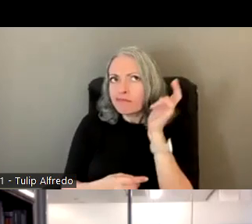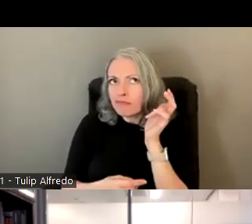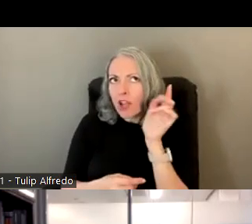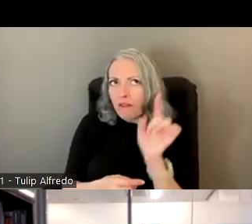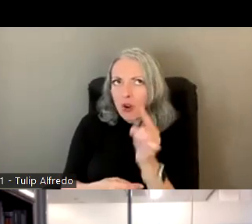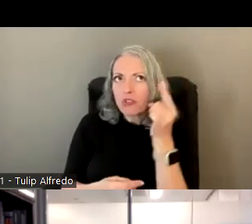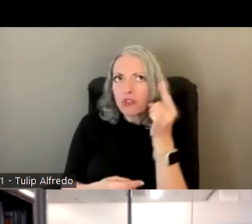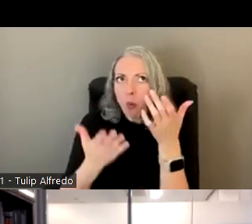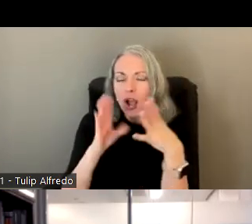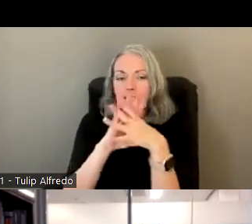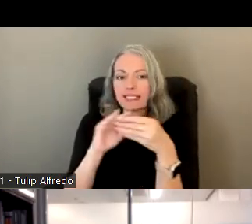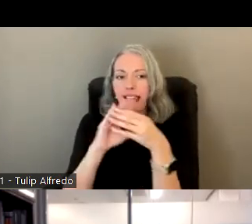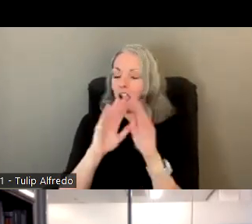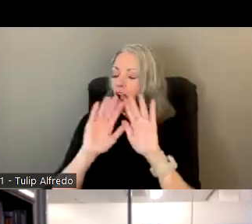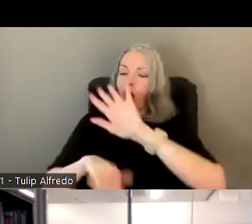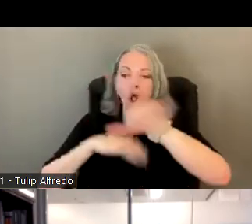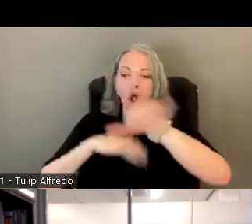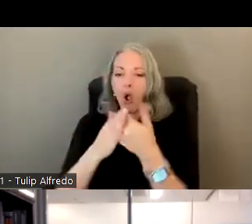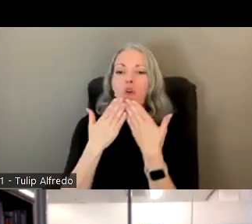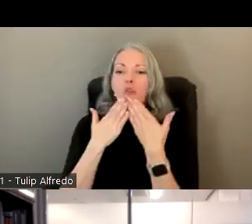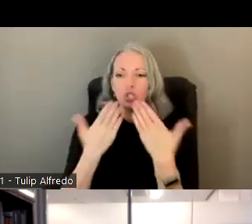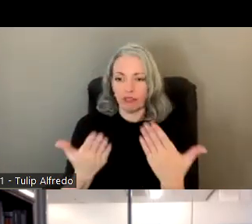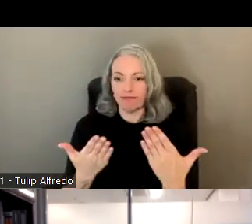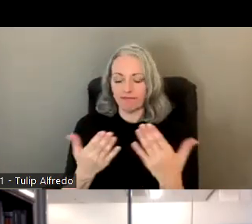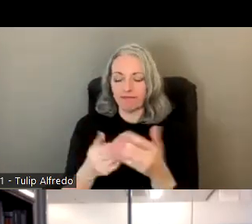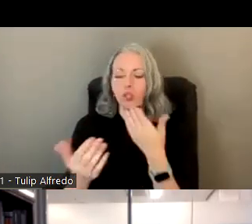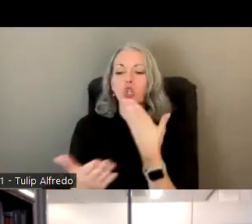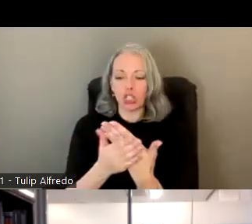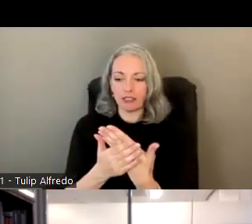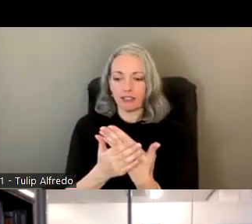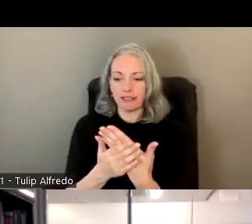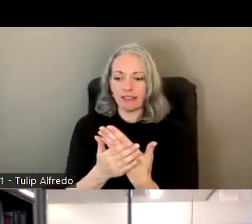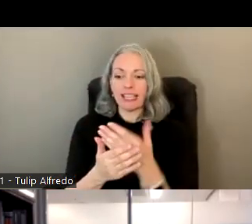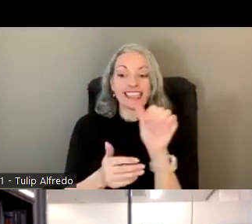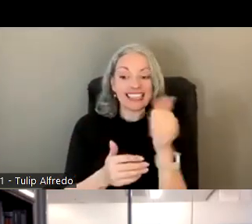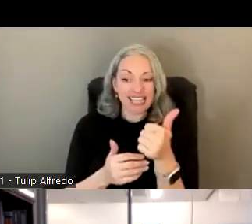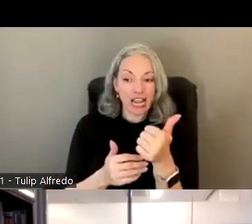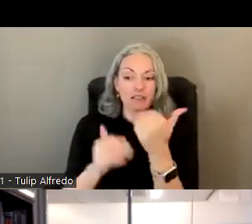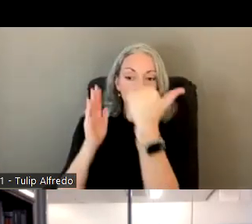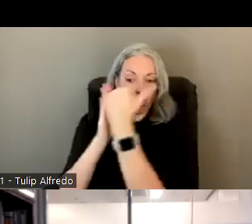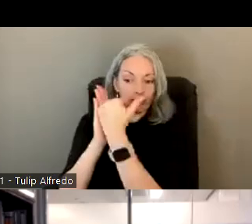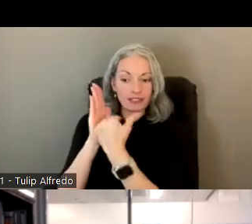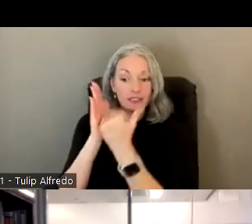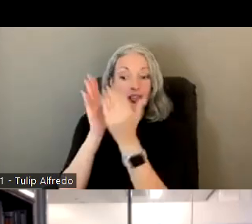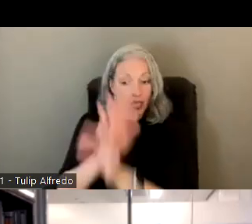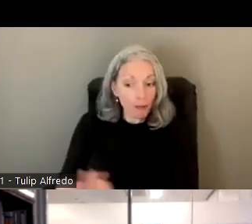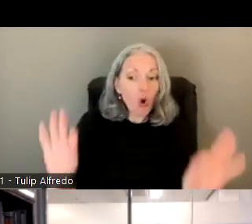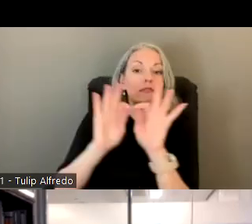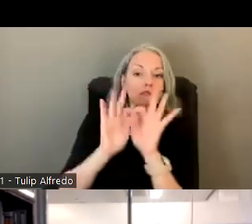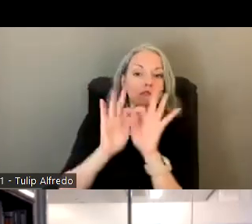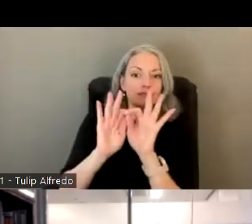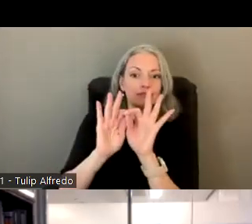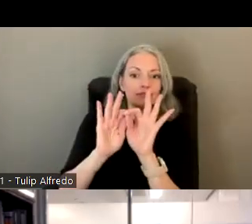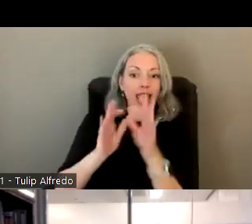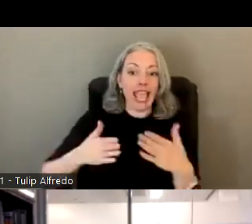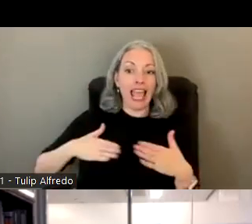say, this is all good. Every one of the 10 is really valuable and important. And yeah. I'm